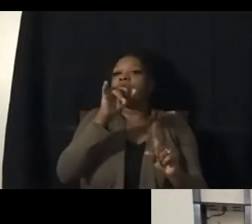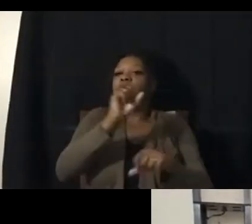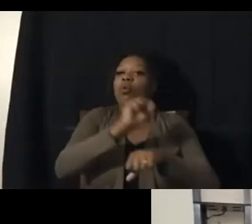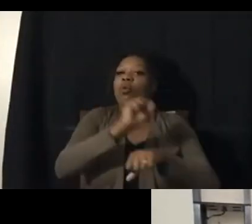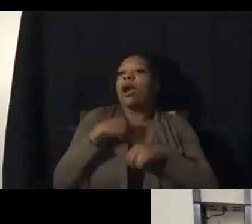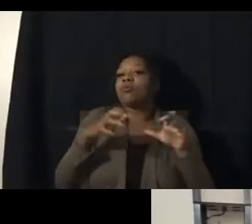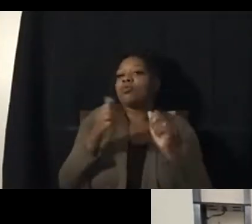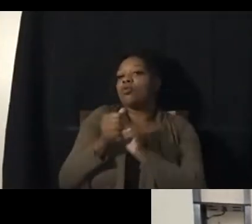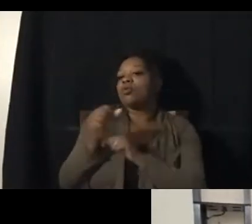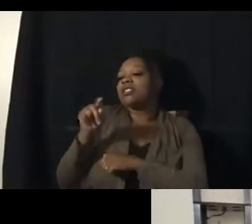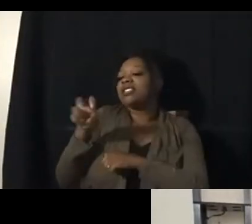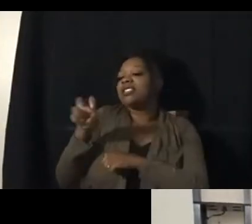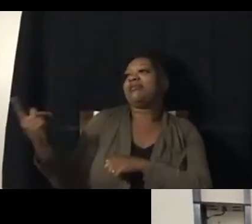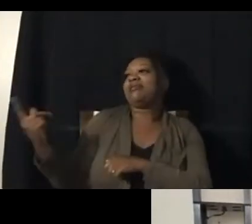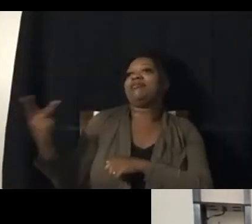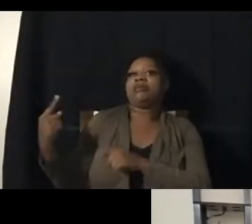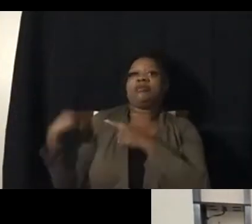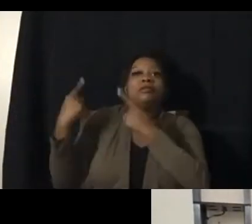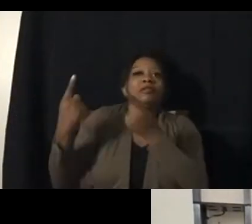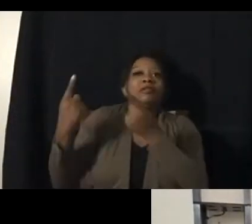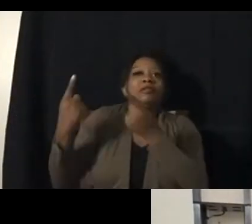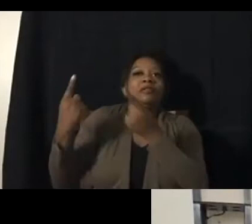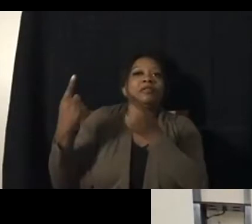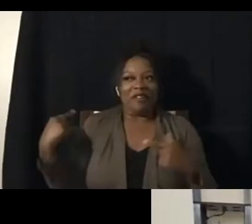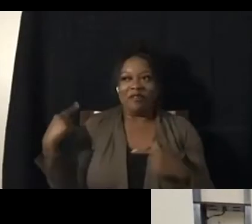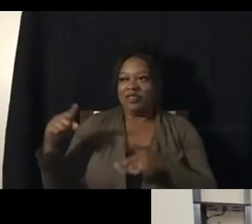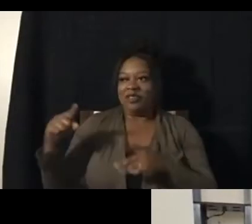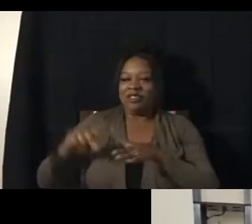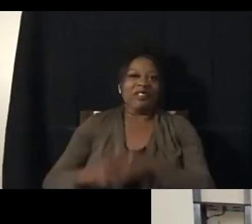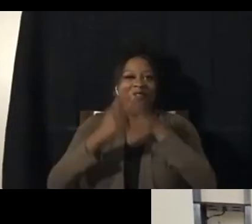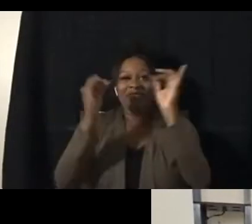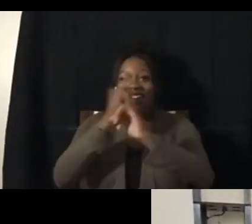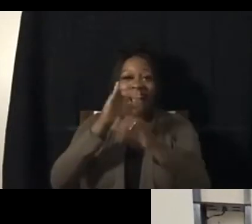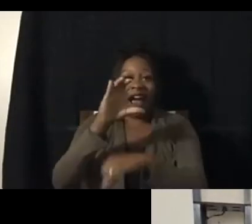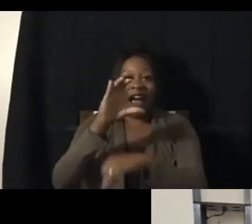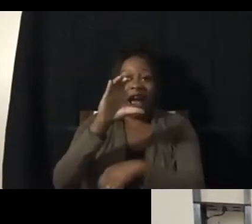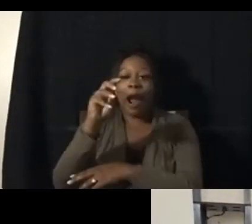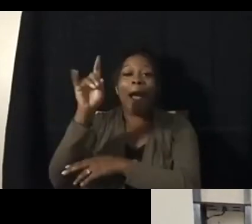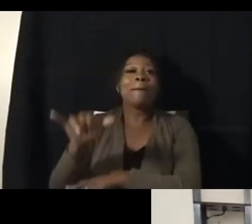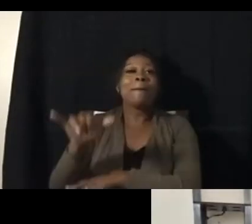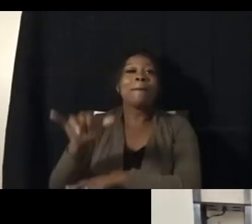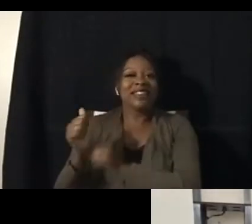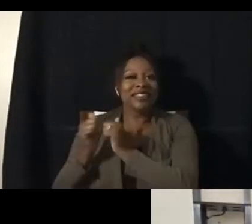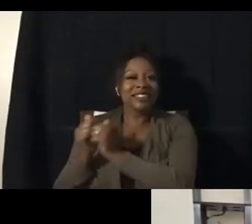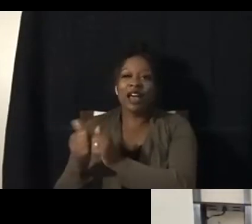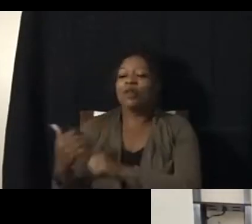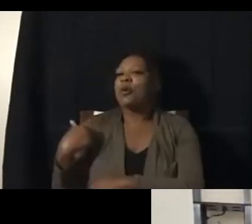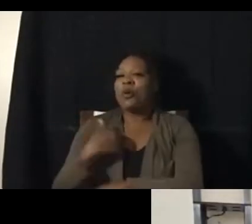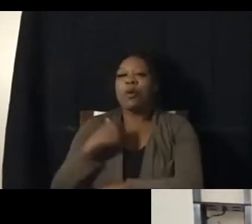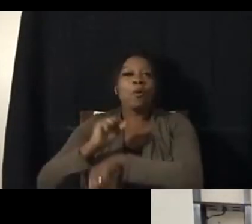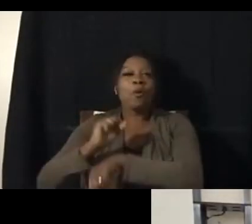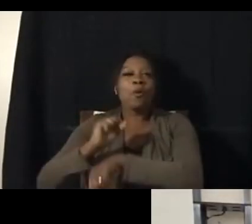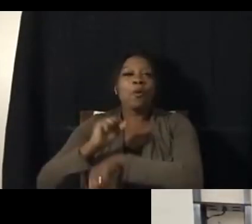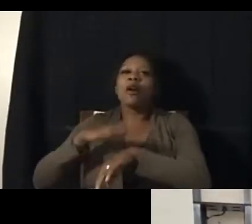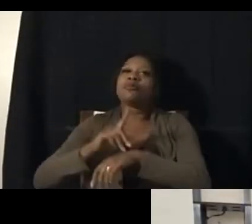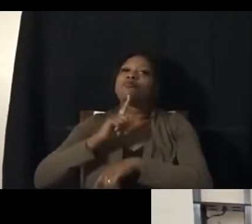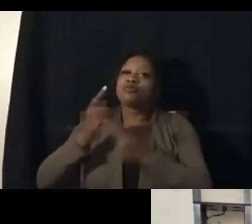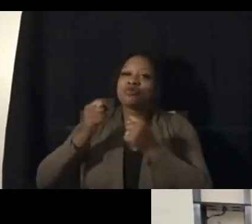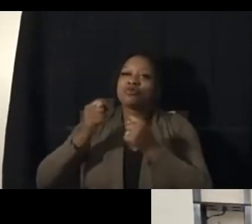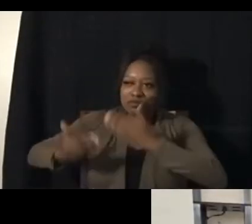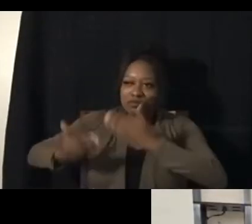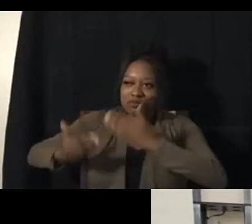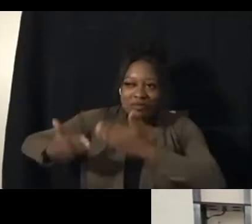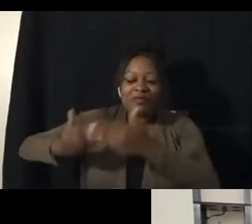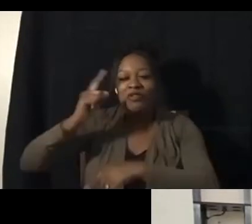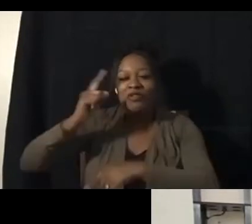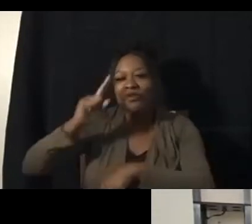comedy together, and so we've been working on crafting these things for a really long time. Nice.